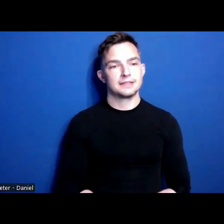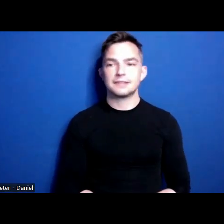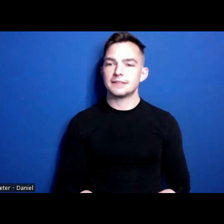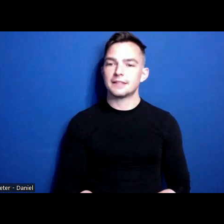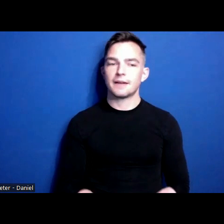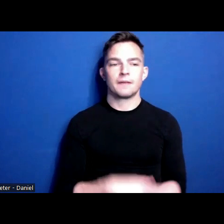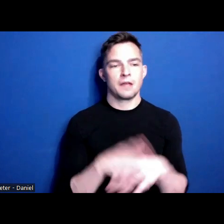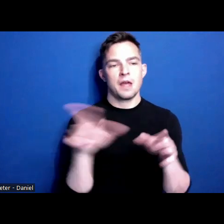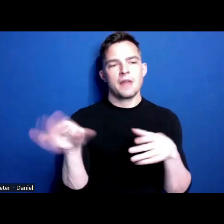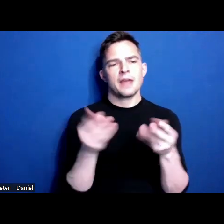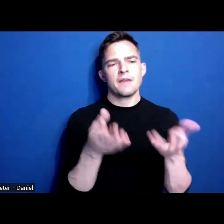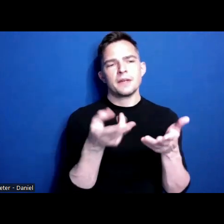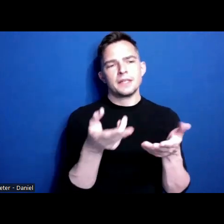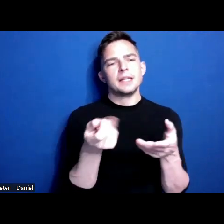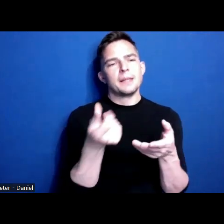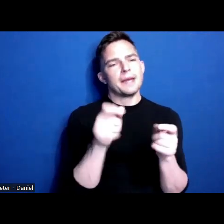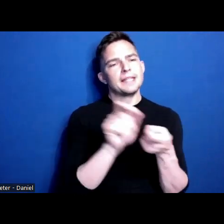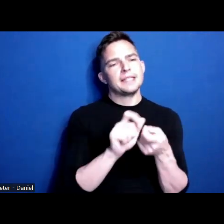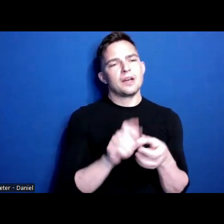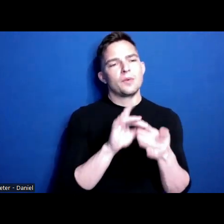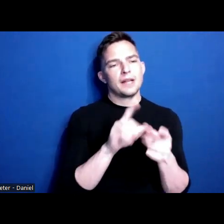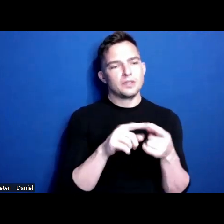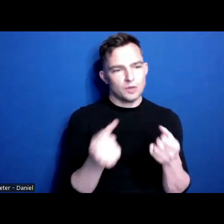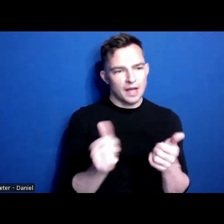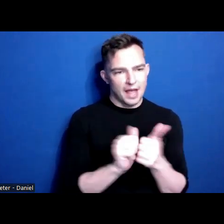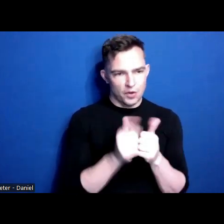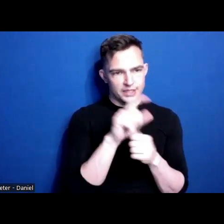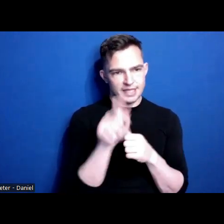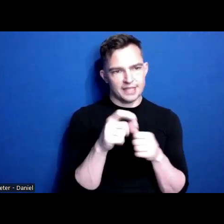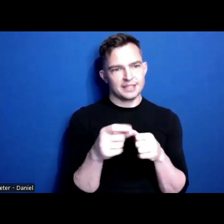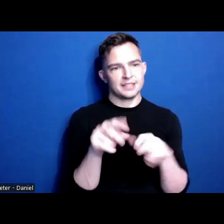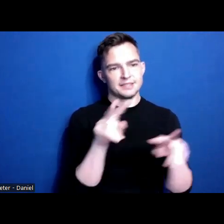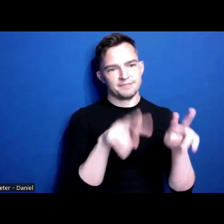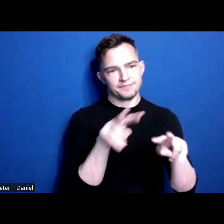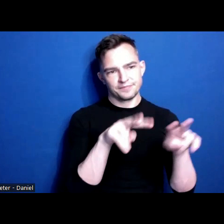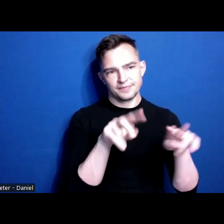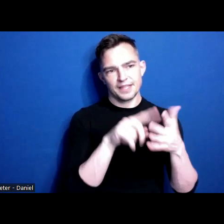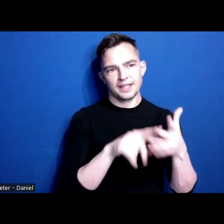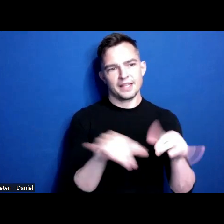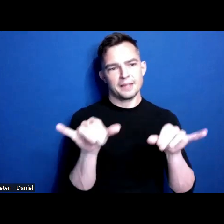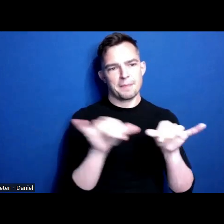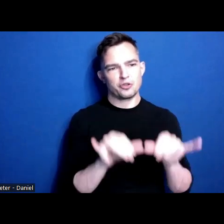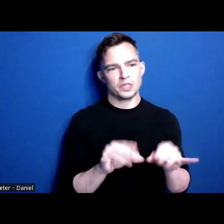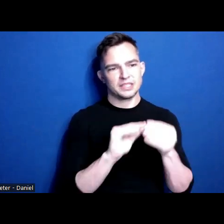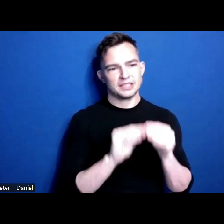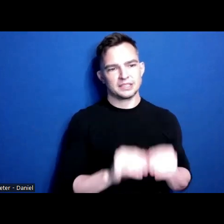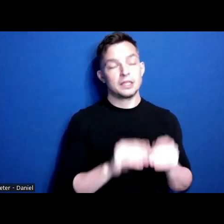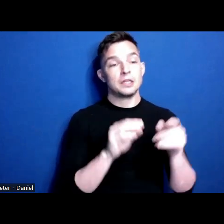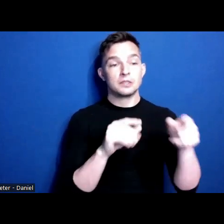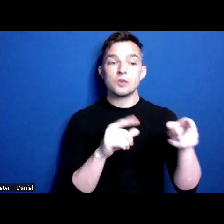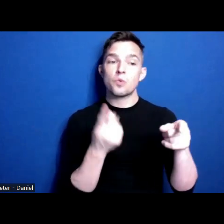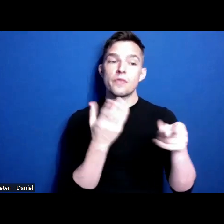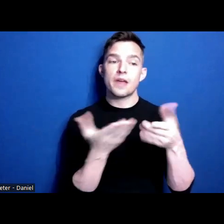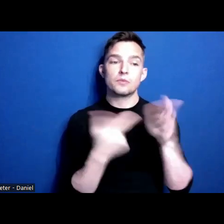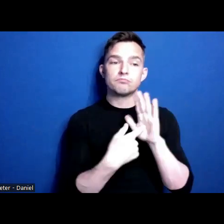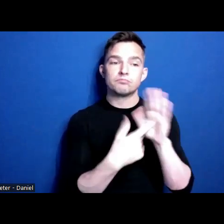To give you a little bit of detail with regard to how Texas is viewing these metrics, I wanted to bring your attention to this slide that